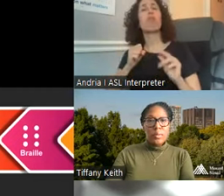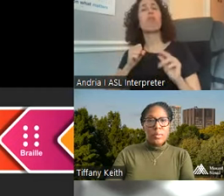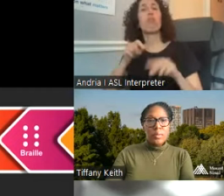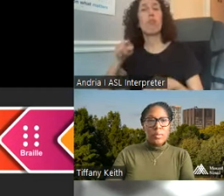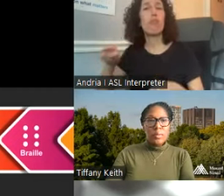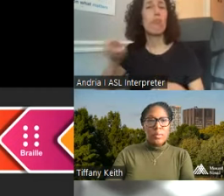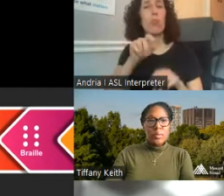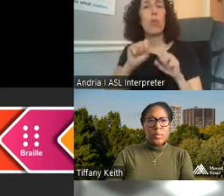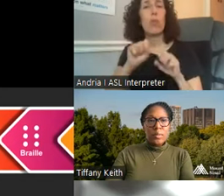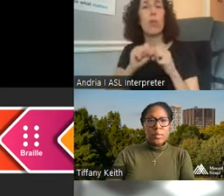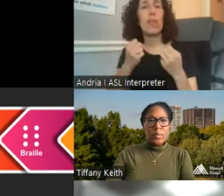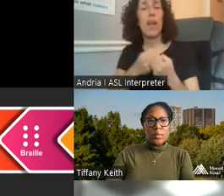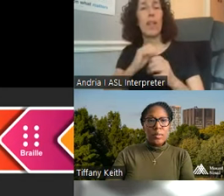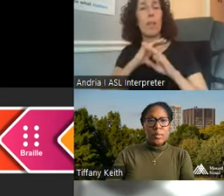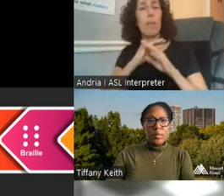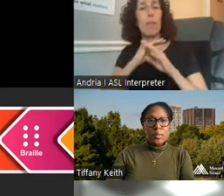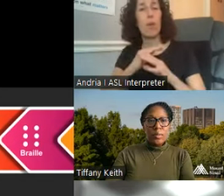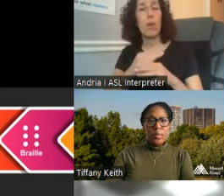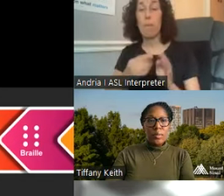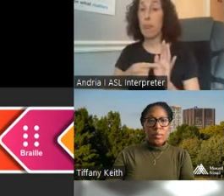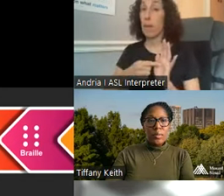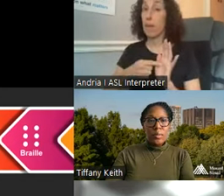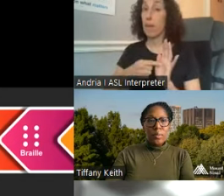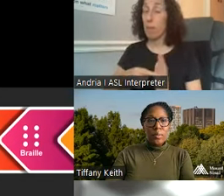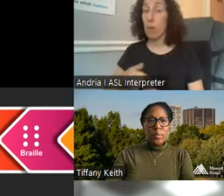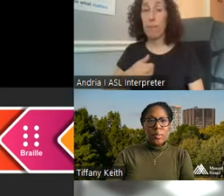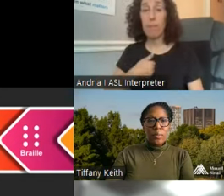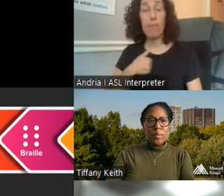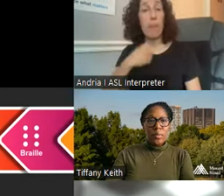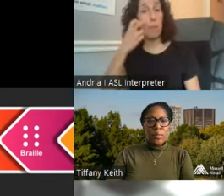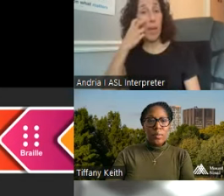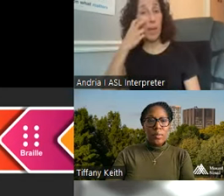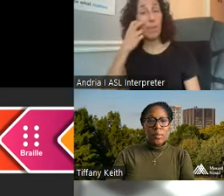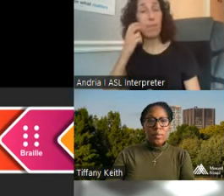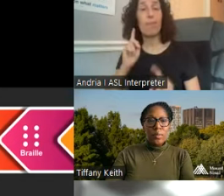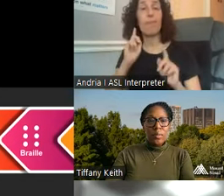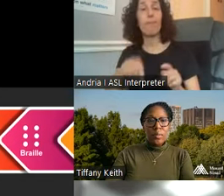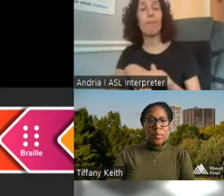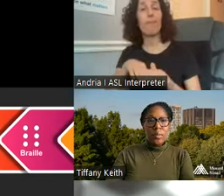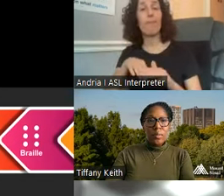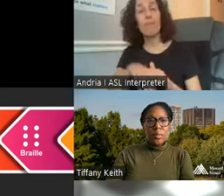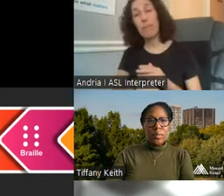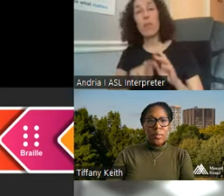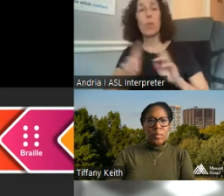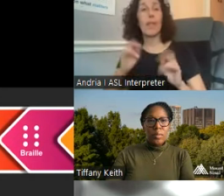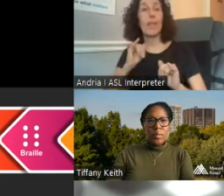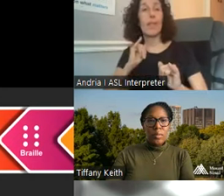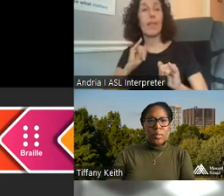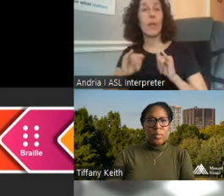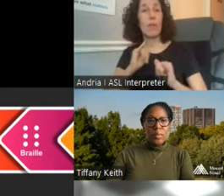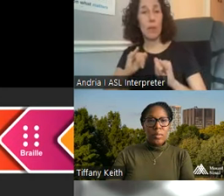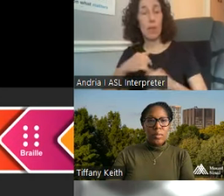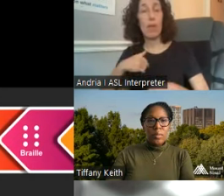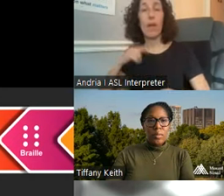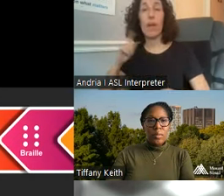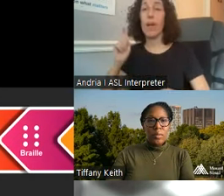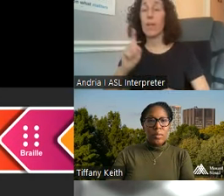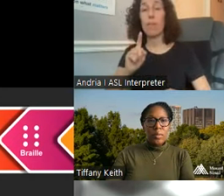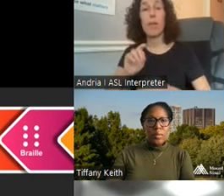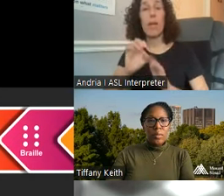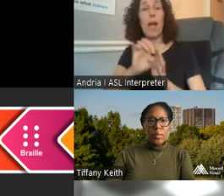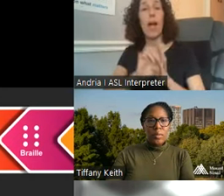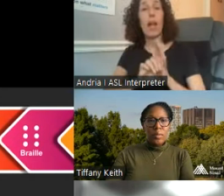to an office building for an interview and I came to an elevator that had a touchscreen without any kind of interface that